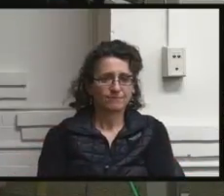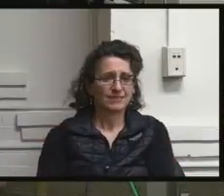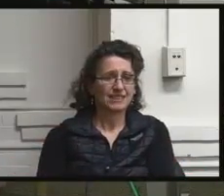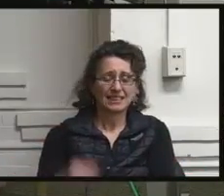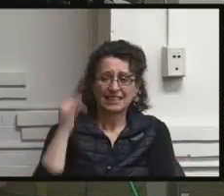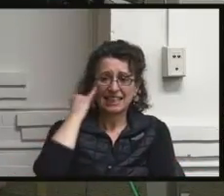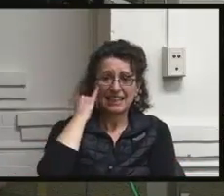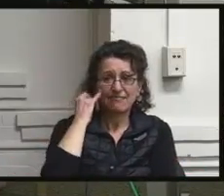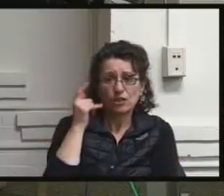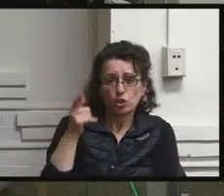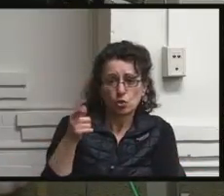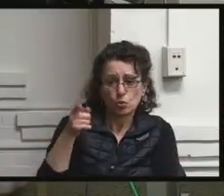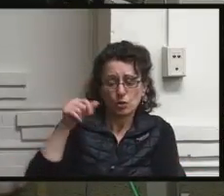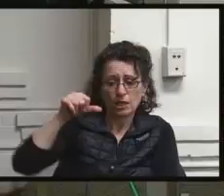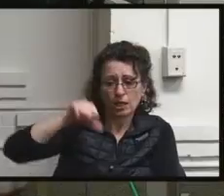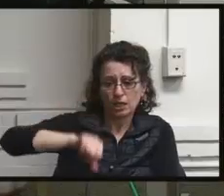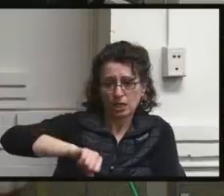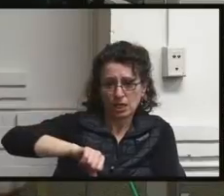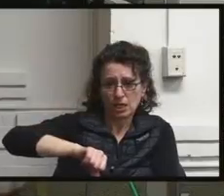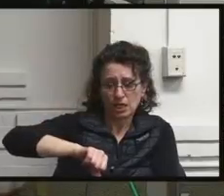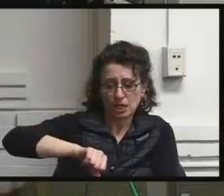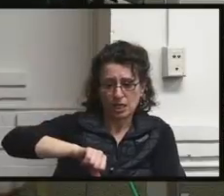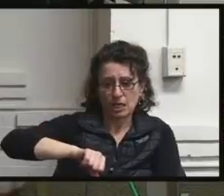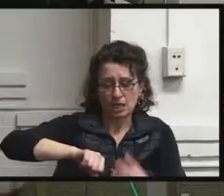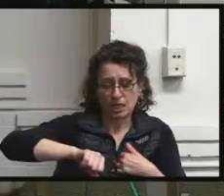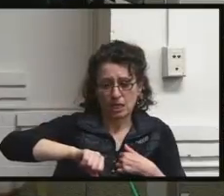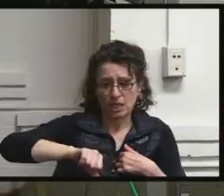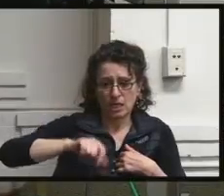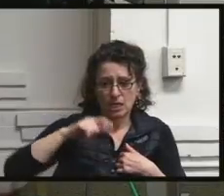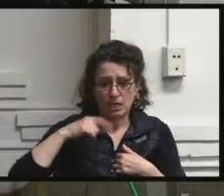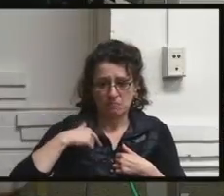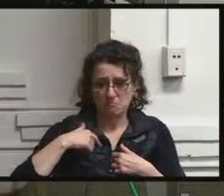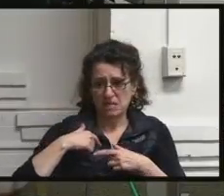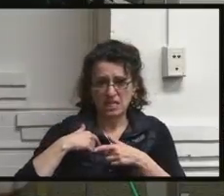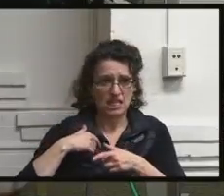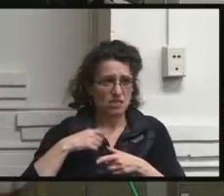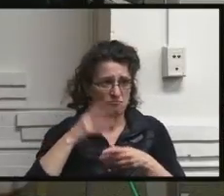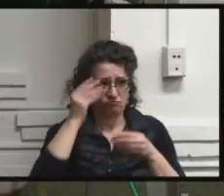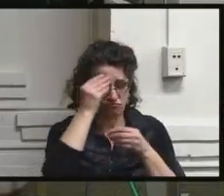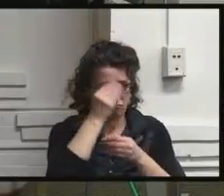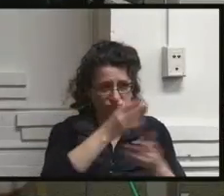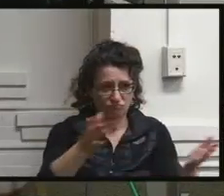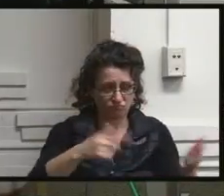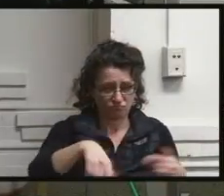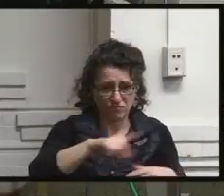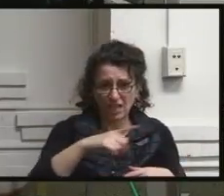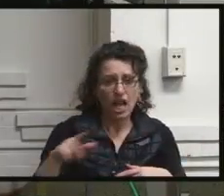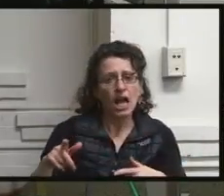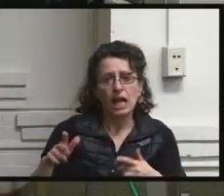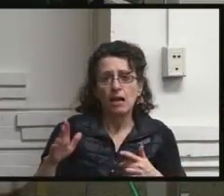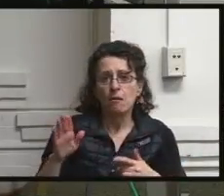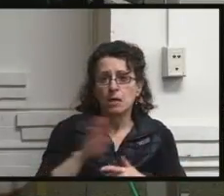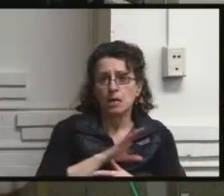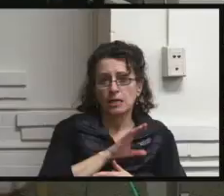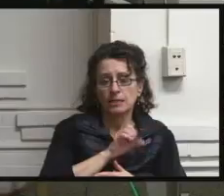this, that bringing this back to the body, what it's going to do.